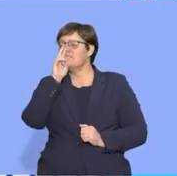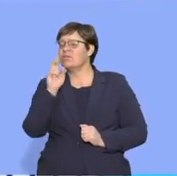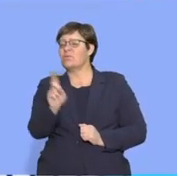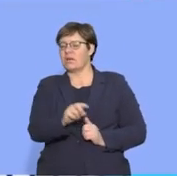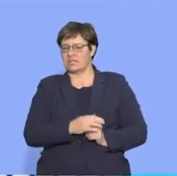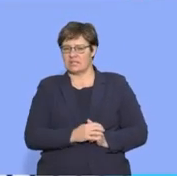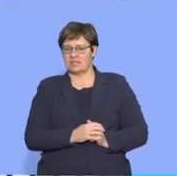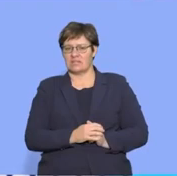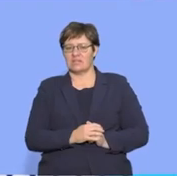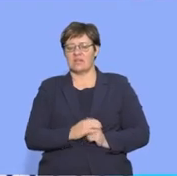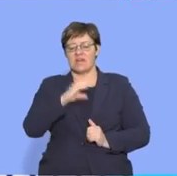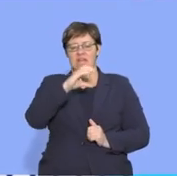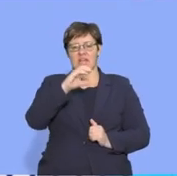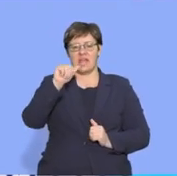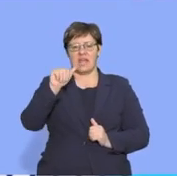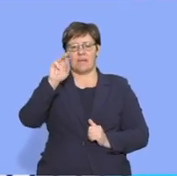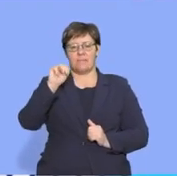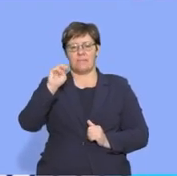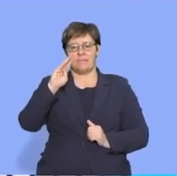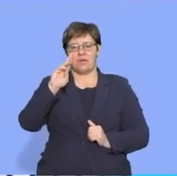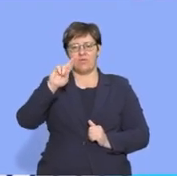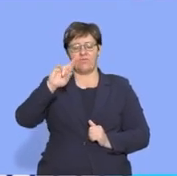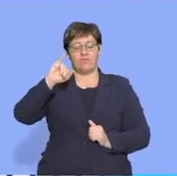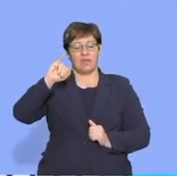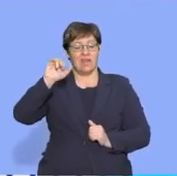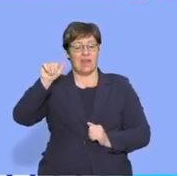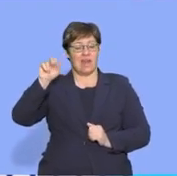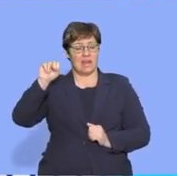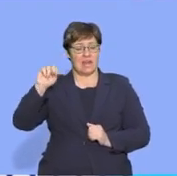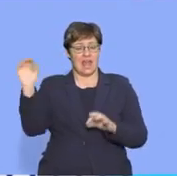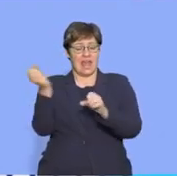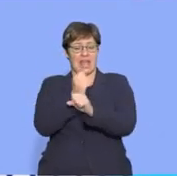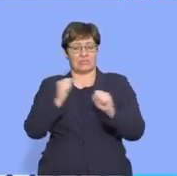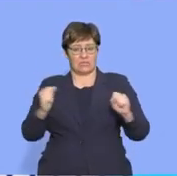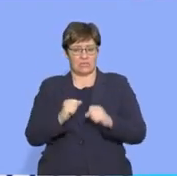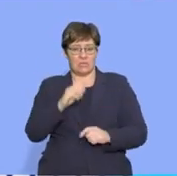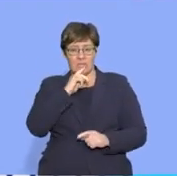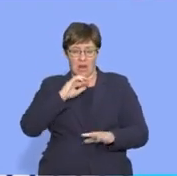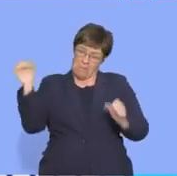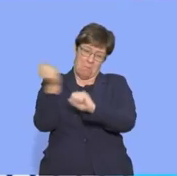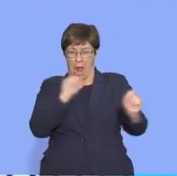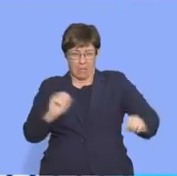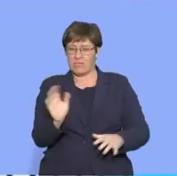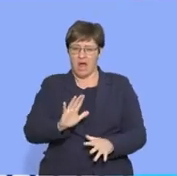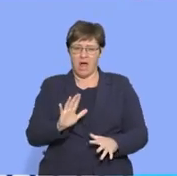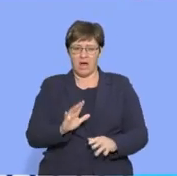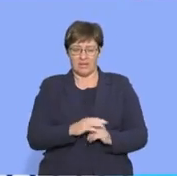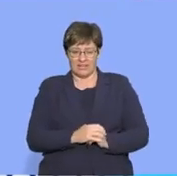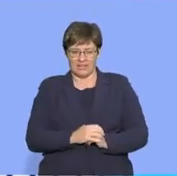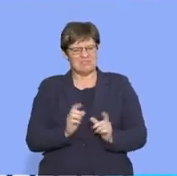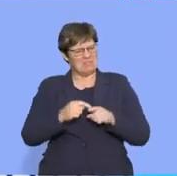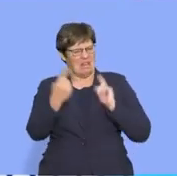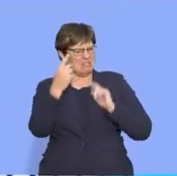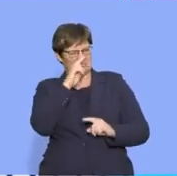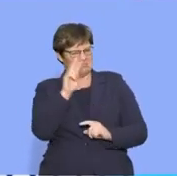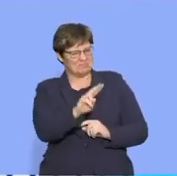going to do today is we're going to be looking at something called the Cambrian explosion, which actually doesn't have anything to